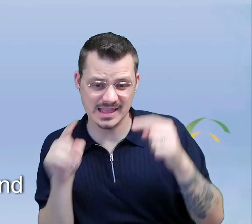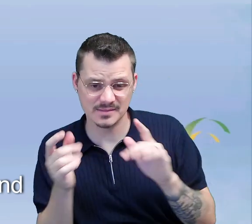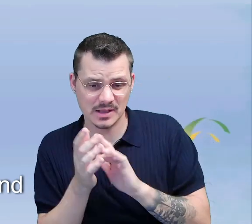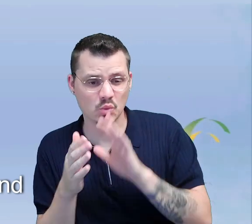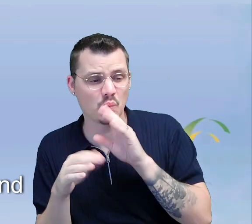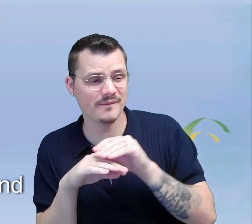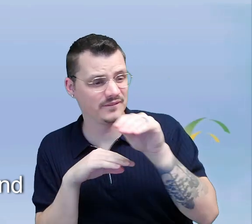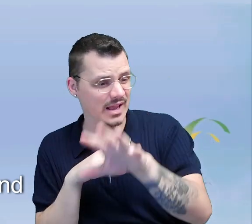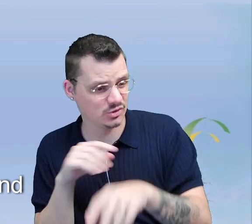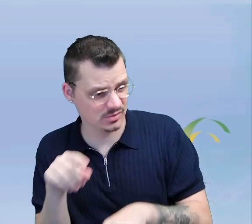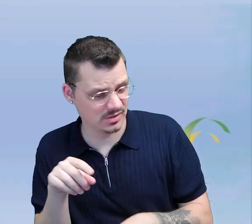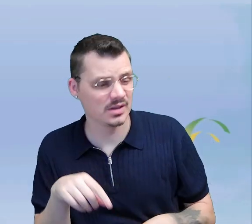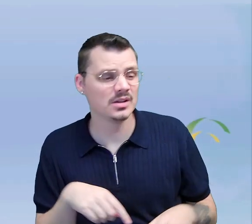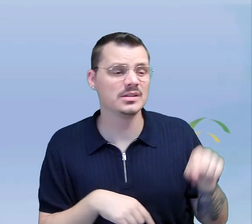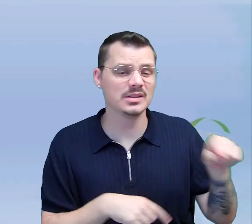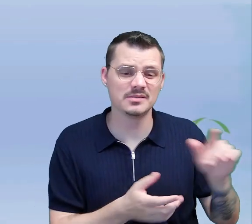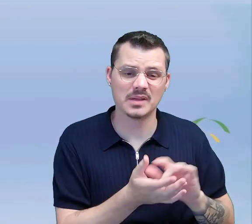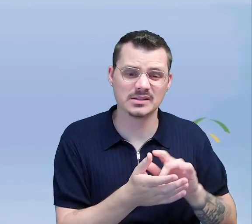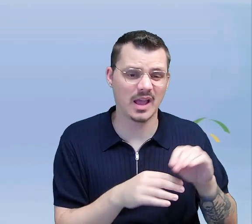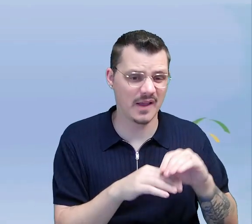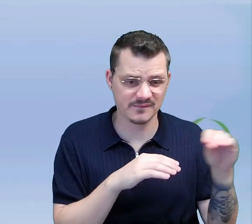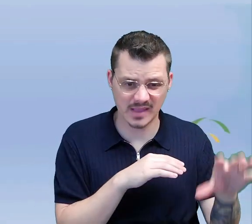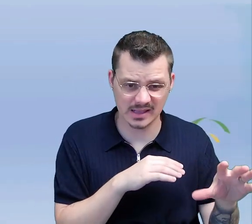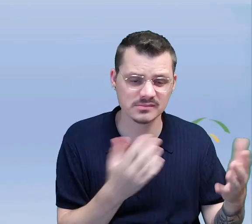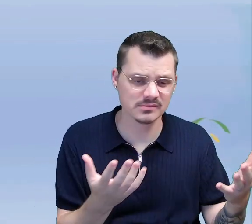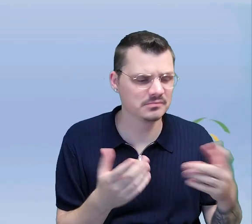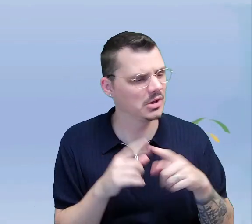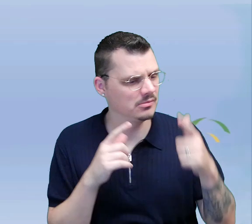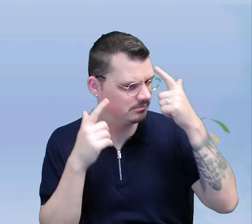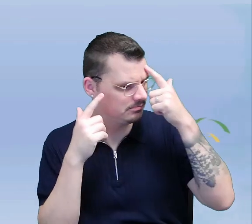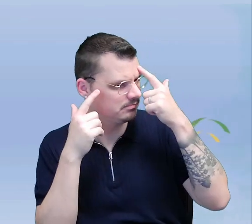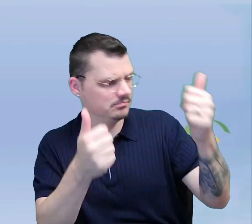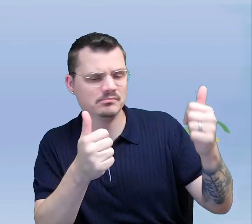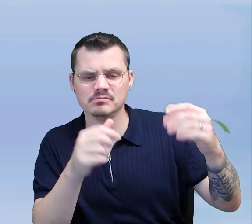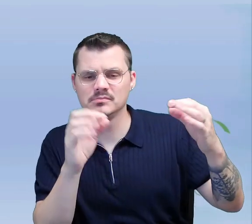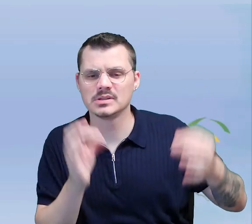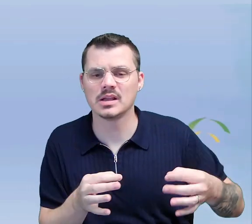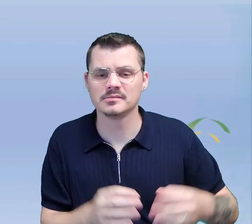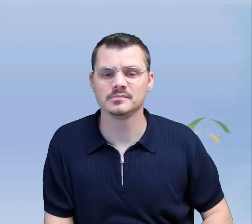this will affect you this way, and this will affect you this way, but it's up to you to decide.